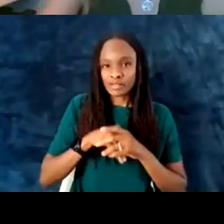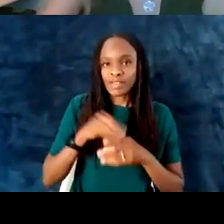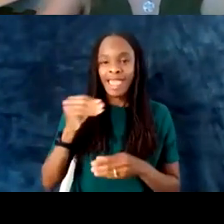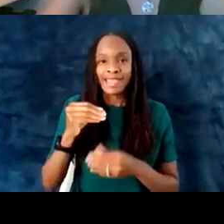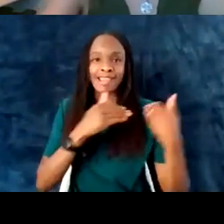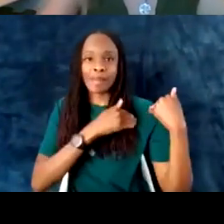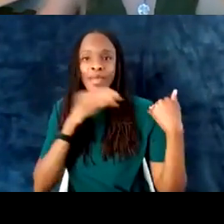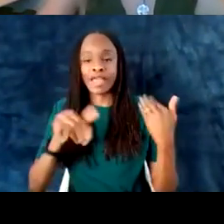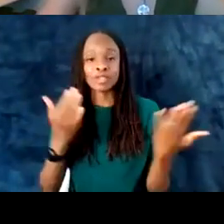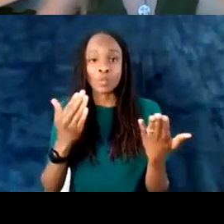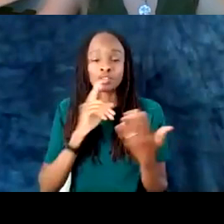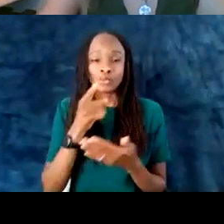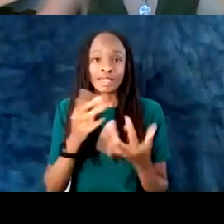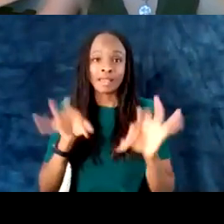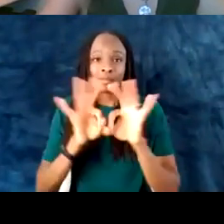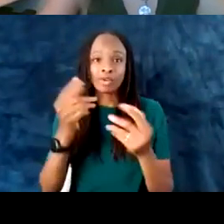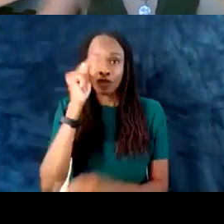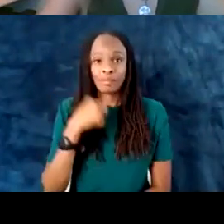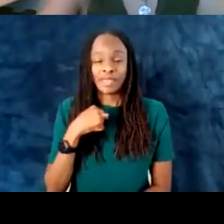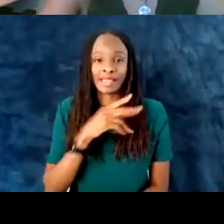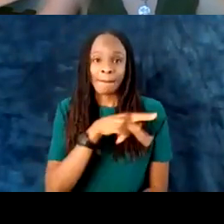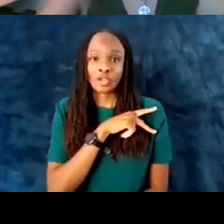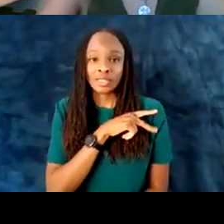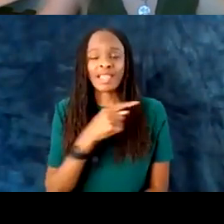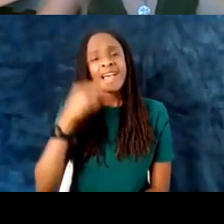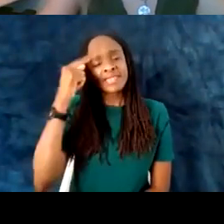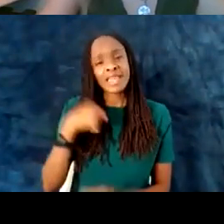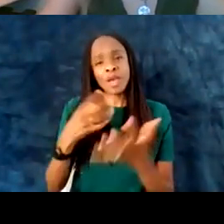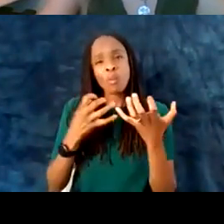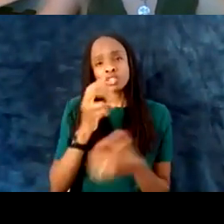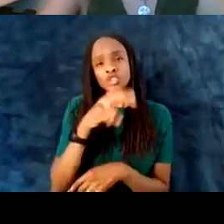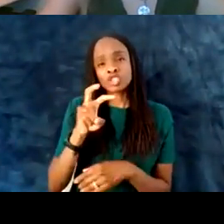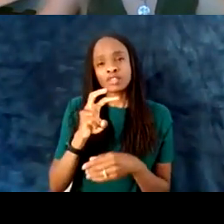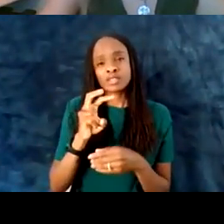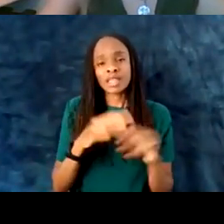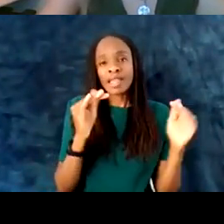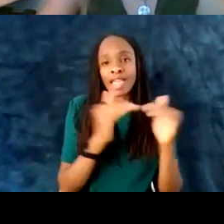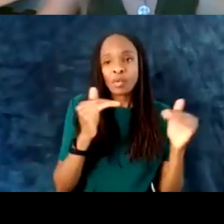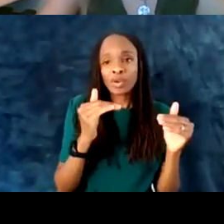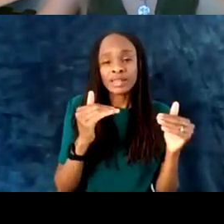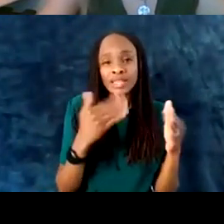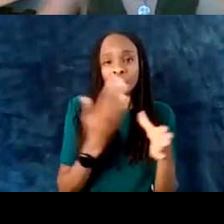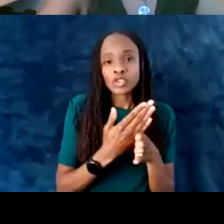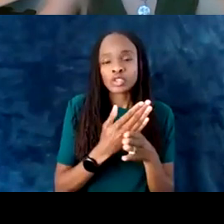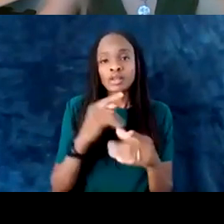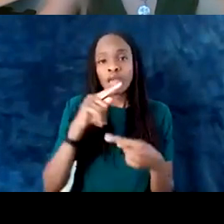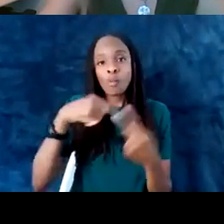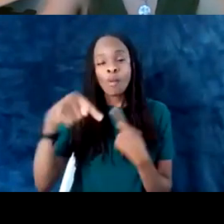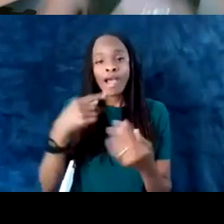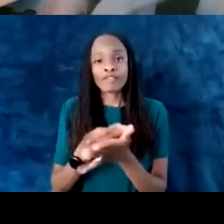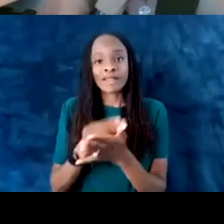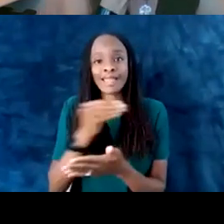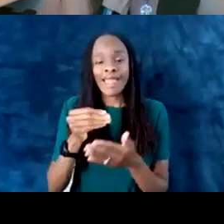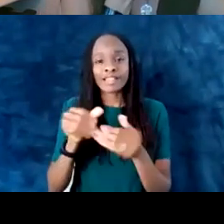what's live for me personally. And then I think I want to shift equity interventions to questions around funding and distribution, and